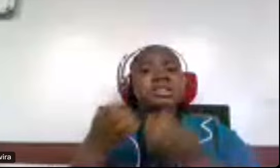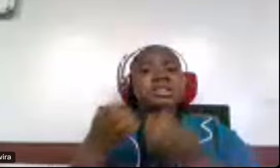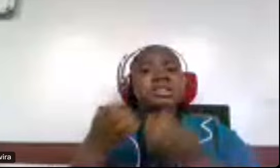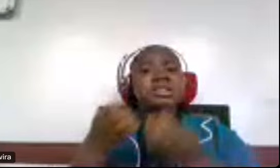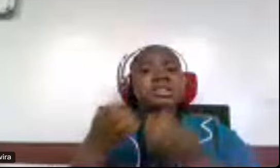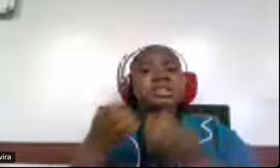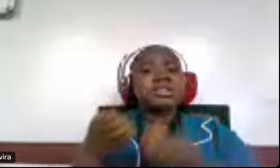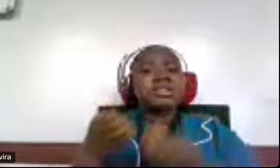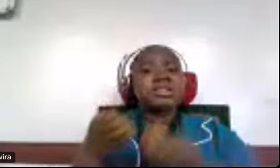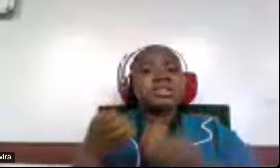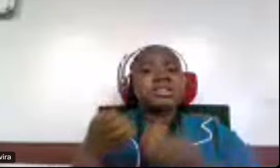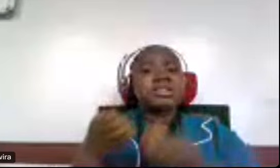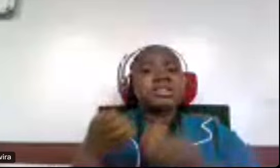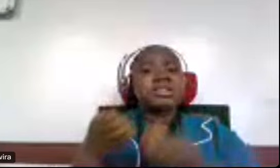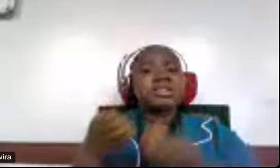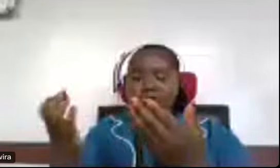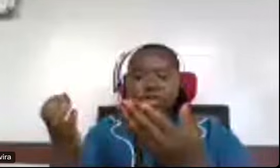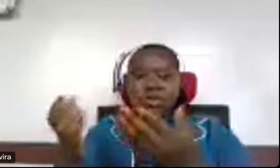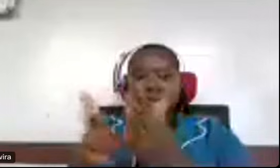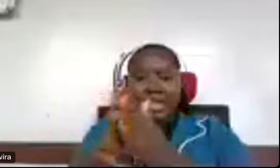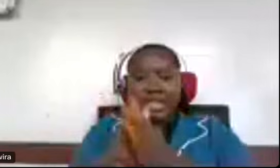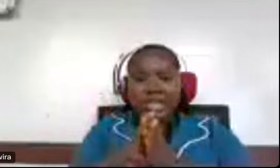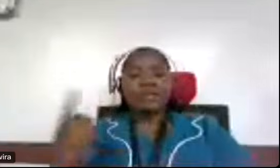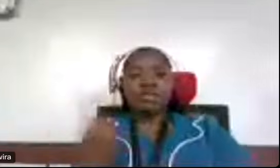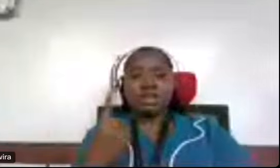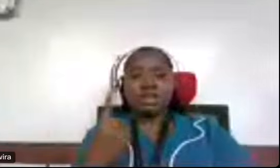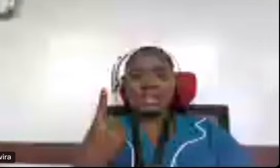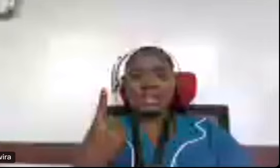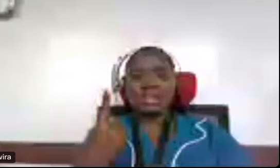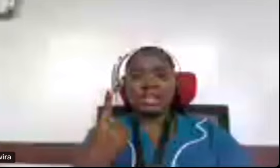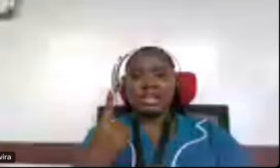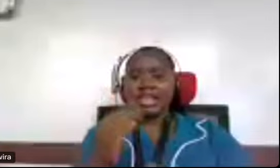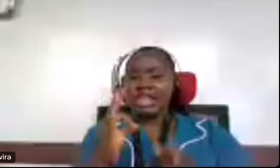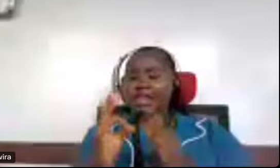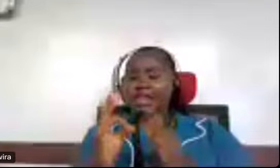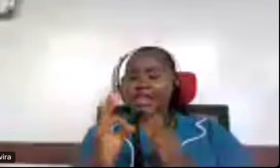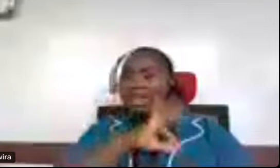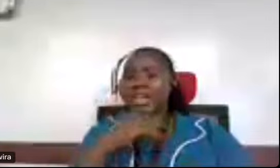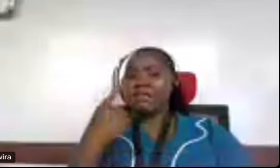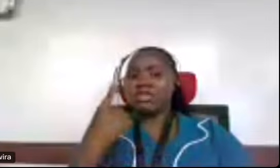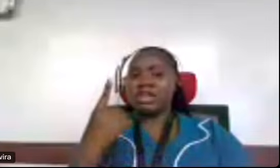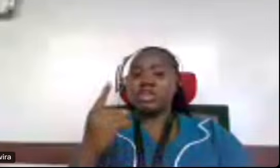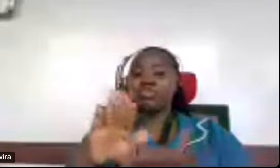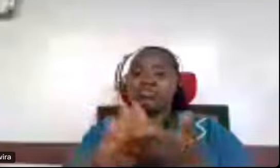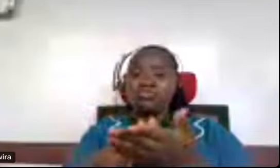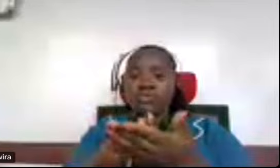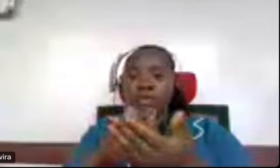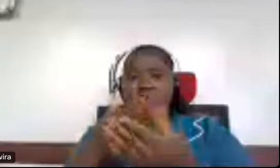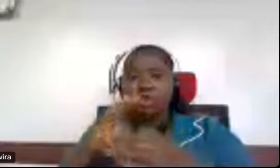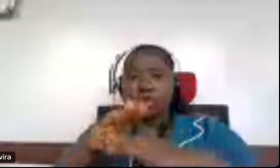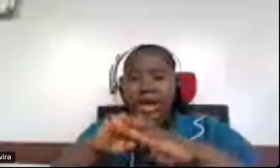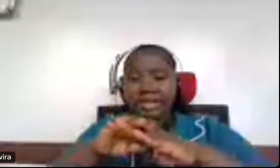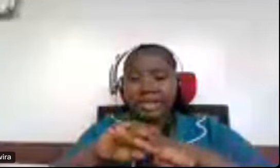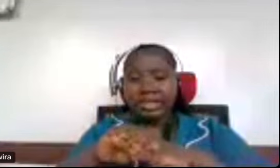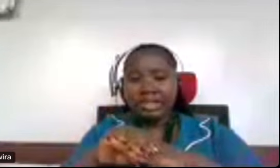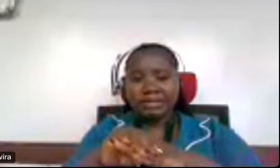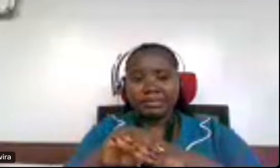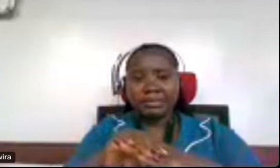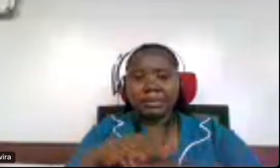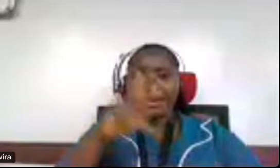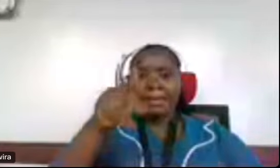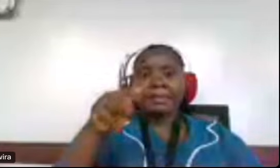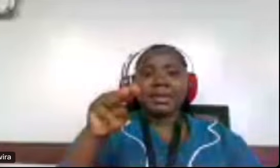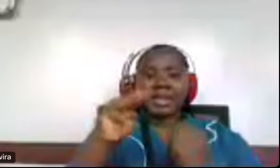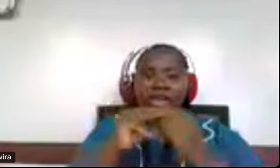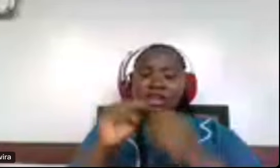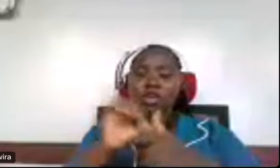alone, the document to attach will be the P9 or insurance document in case you